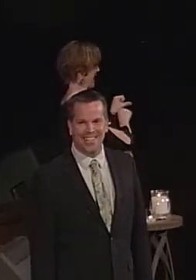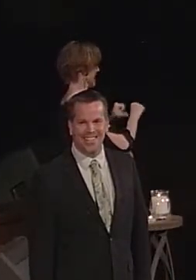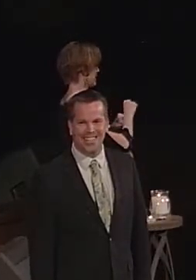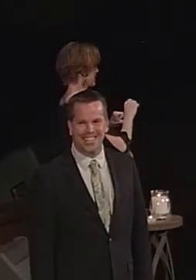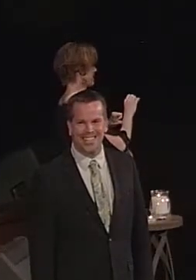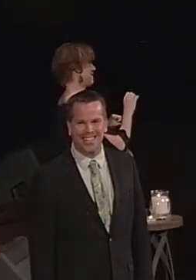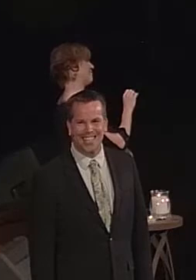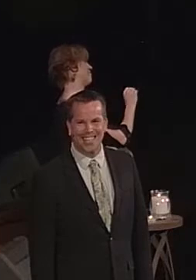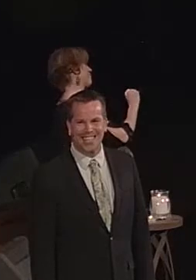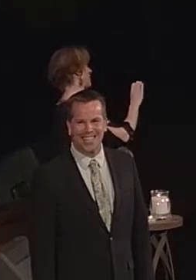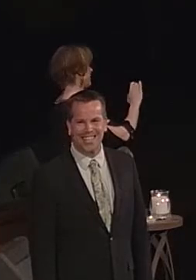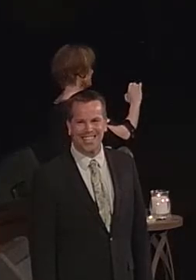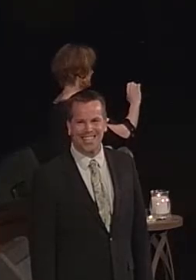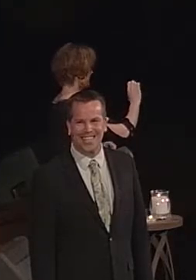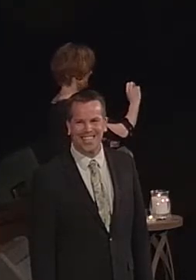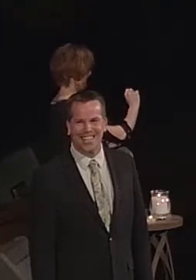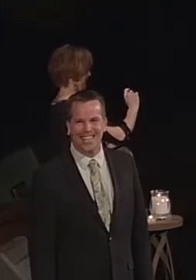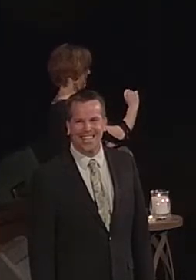that?